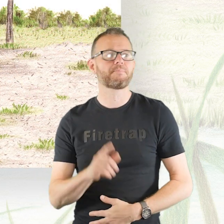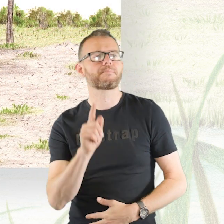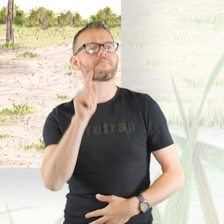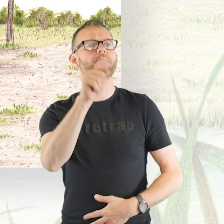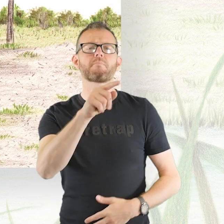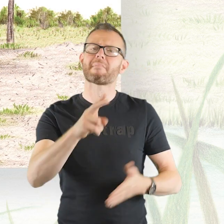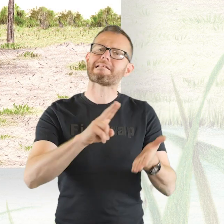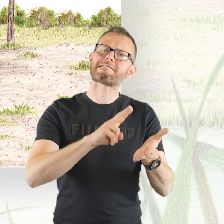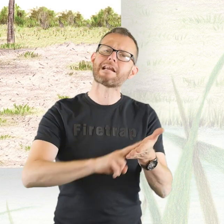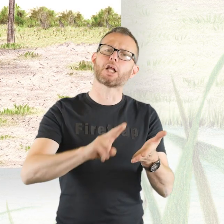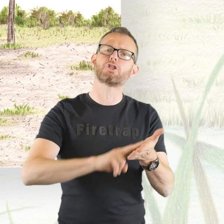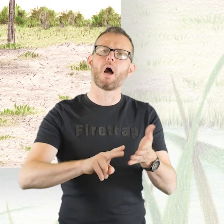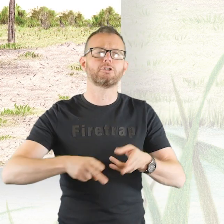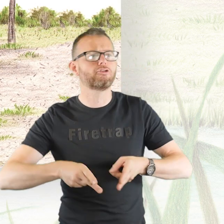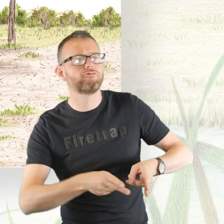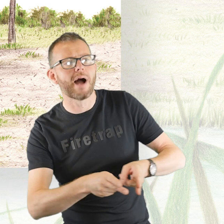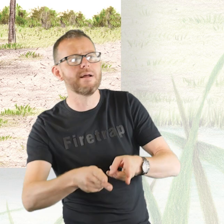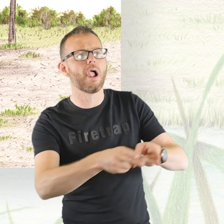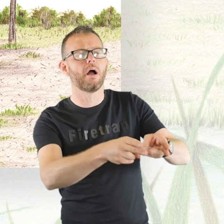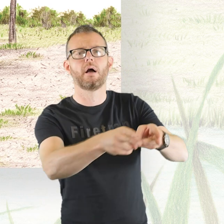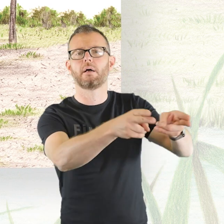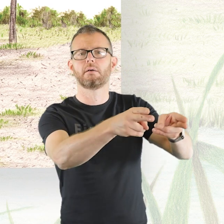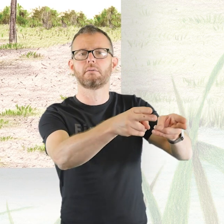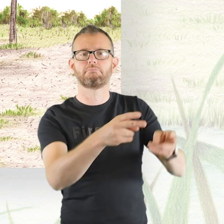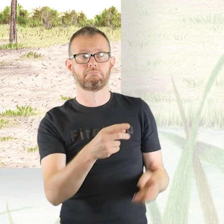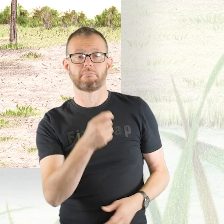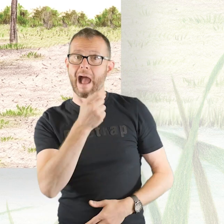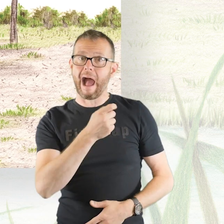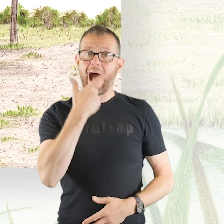On the nature trail, Alex found a woodpecker made of wood.